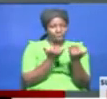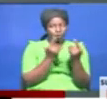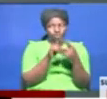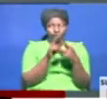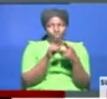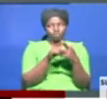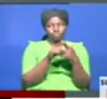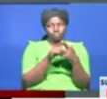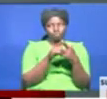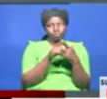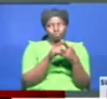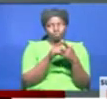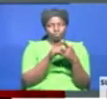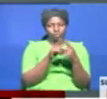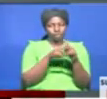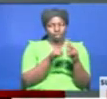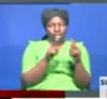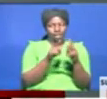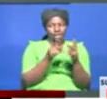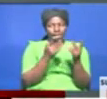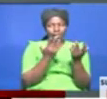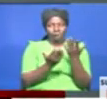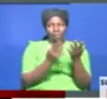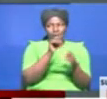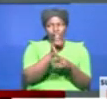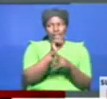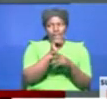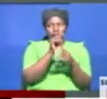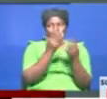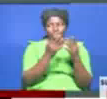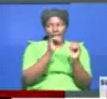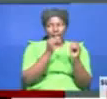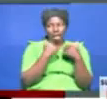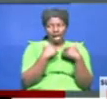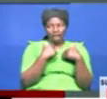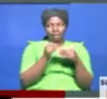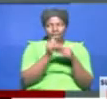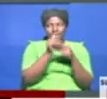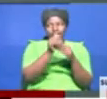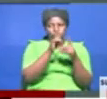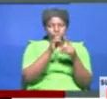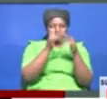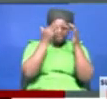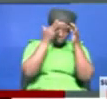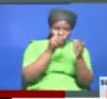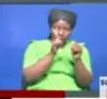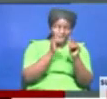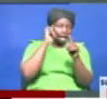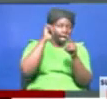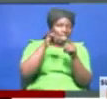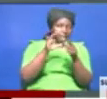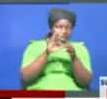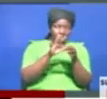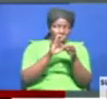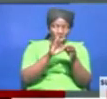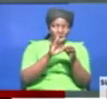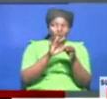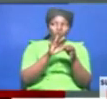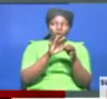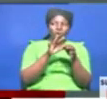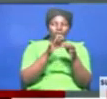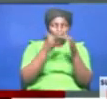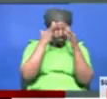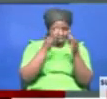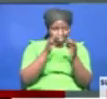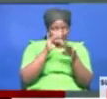ball rolling, maybe this might have informed the move that Azimio took earlier on, and we just want to recap the decision